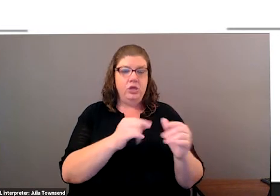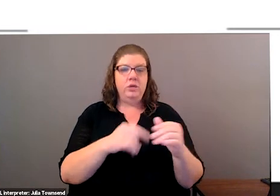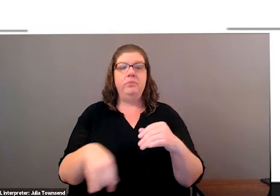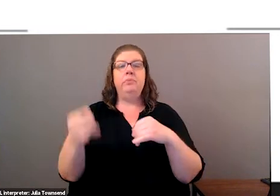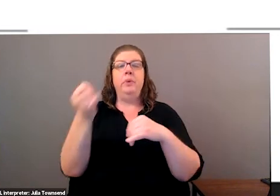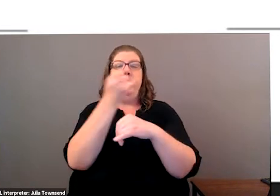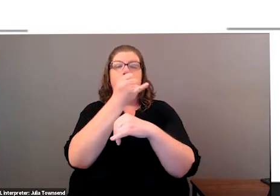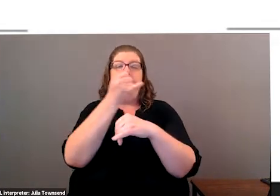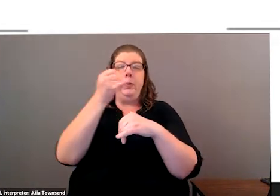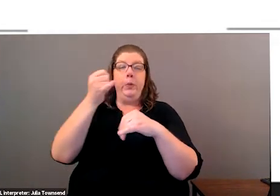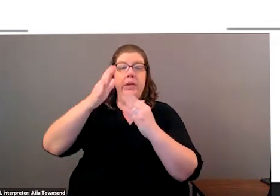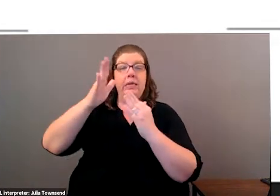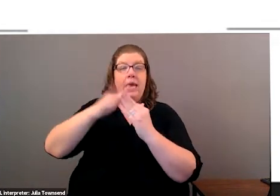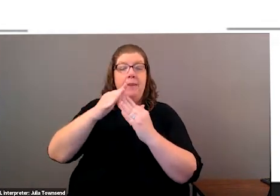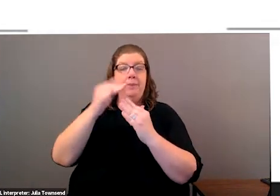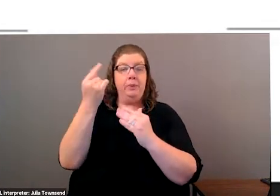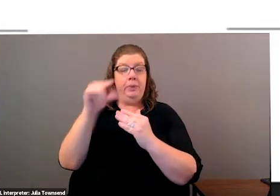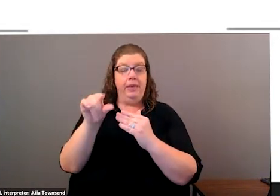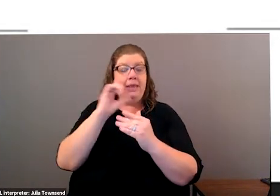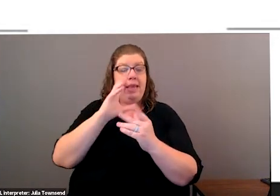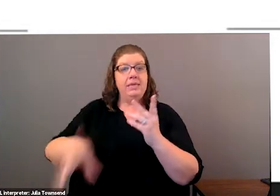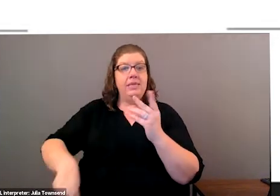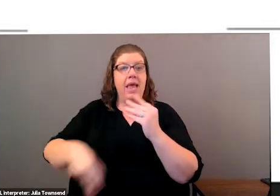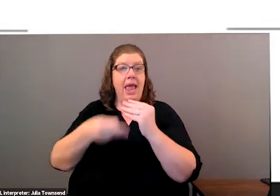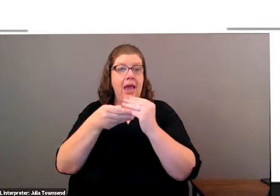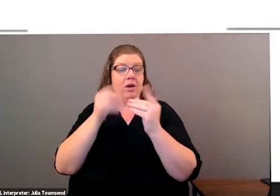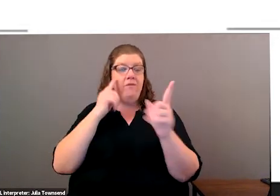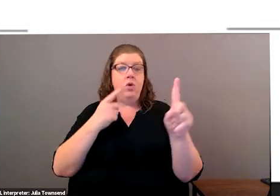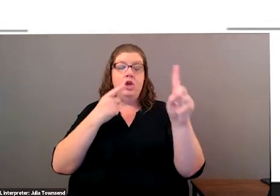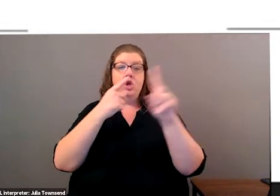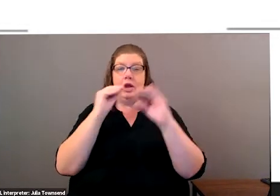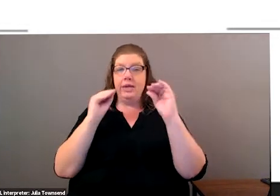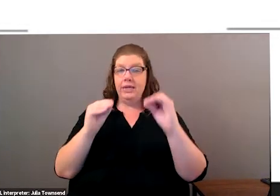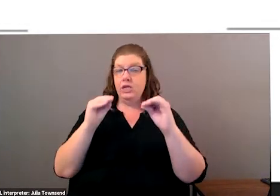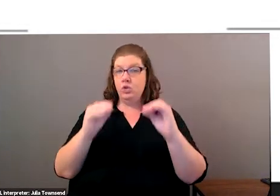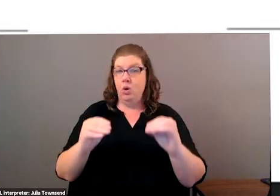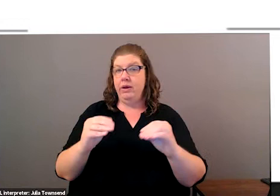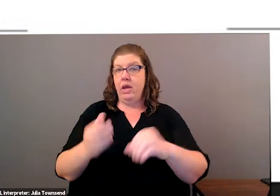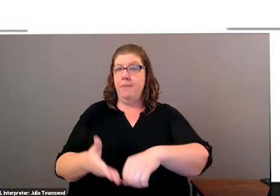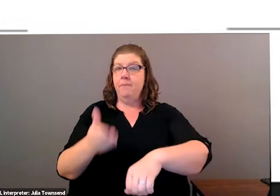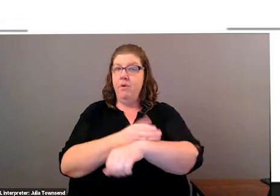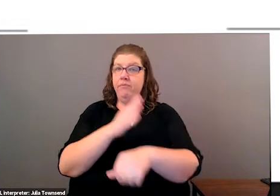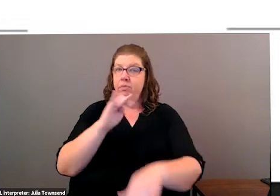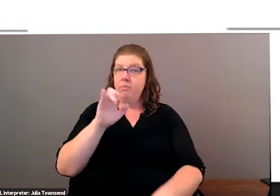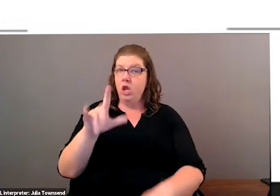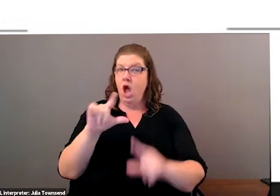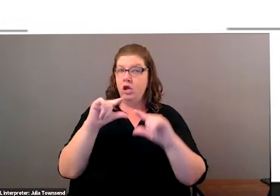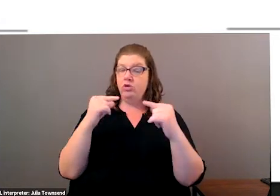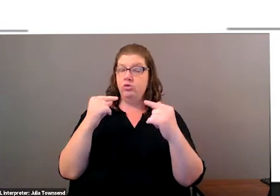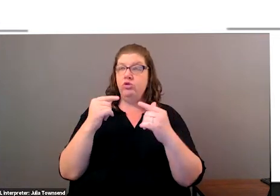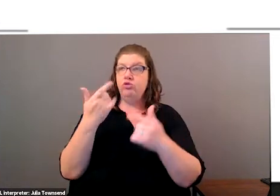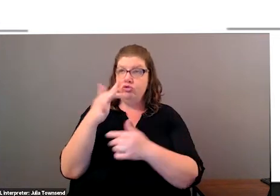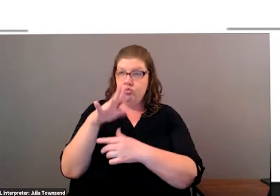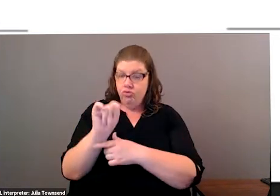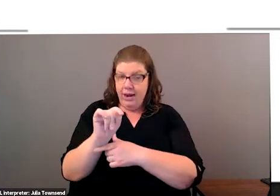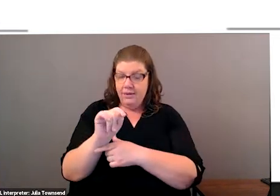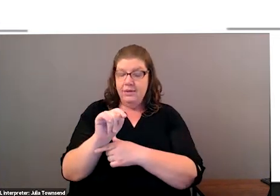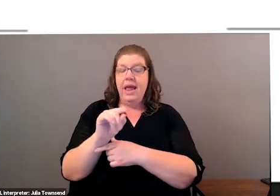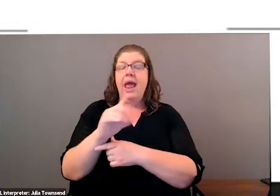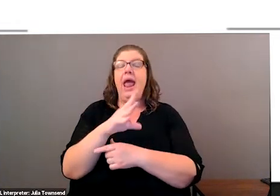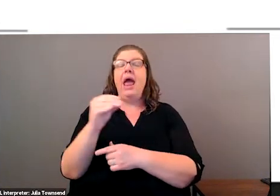very top is the add-on for the targeted instruction improvement block grant and home to school